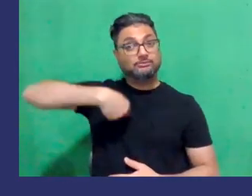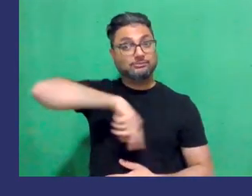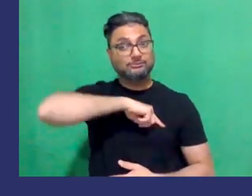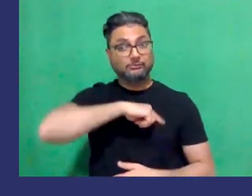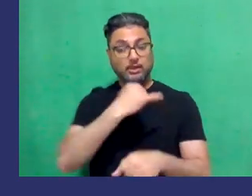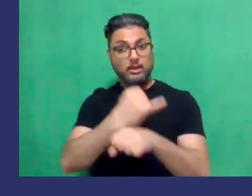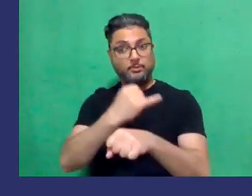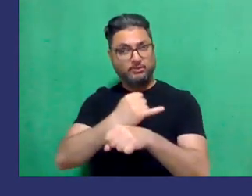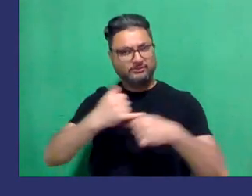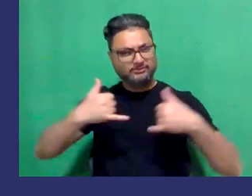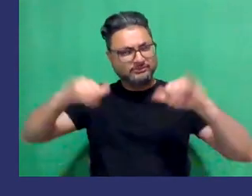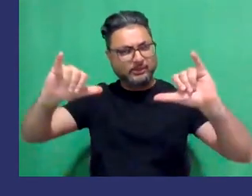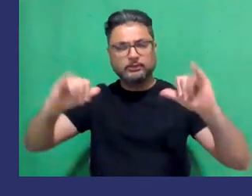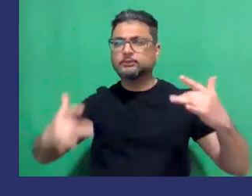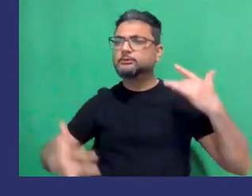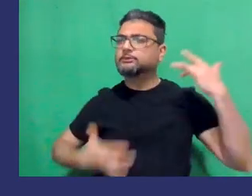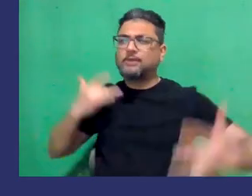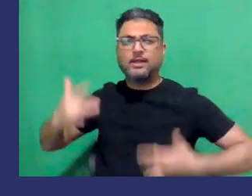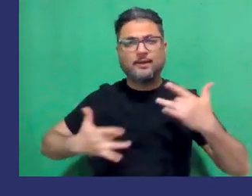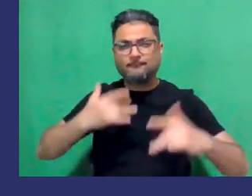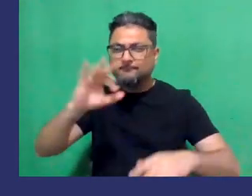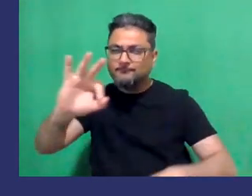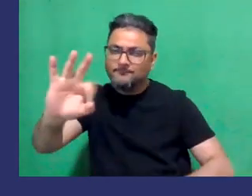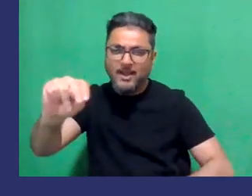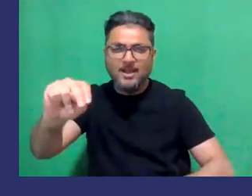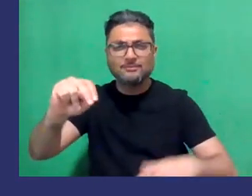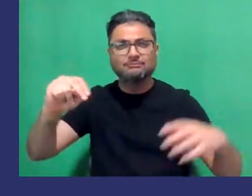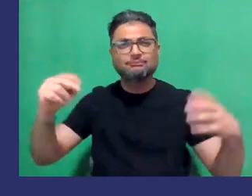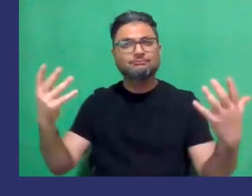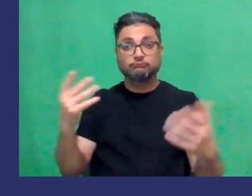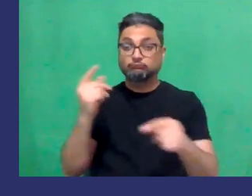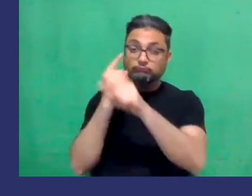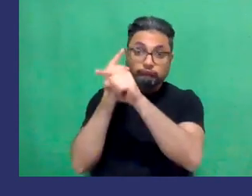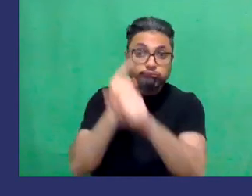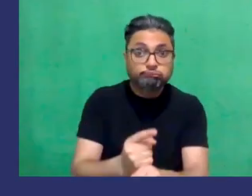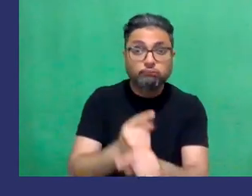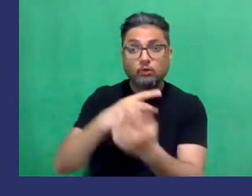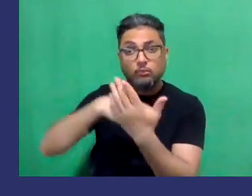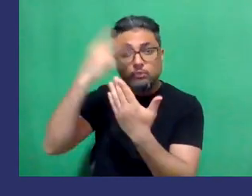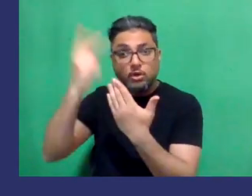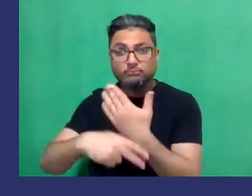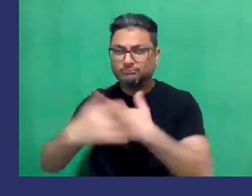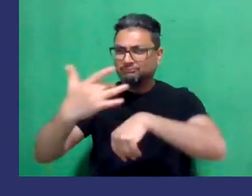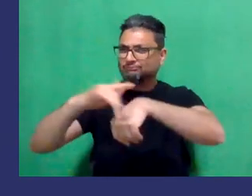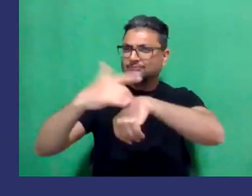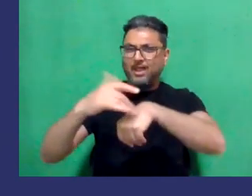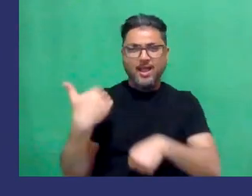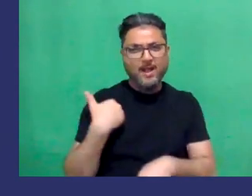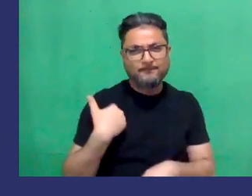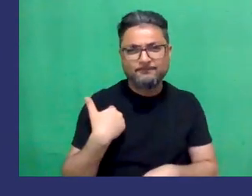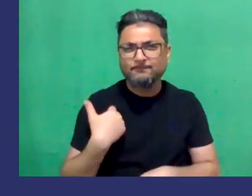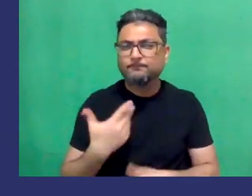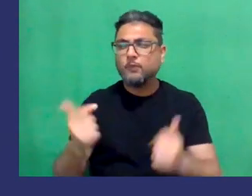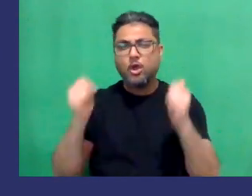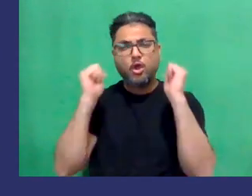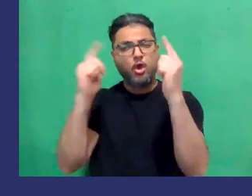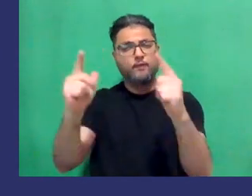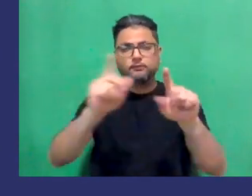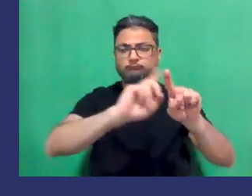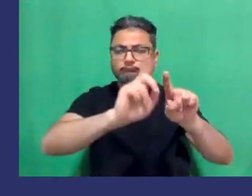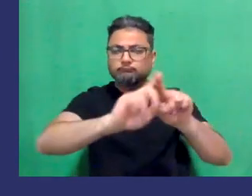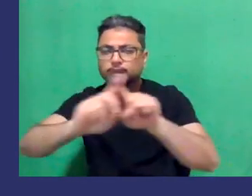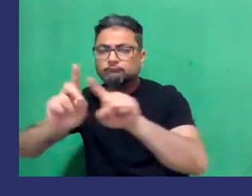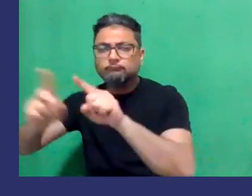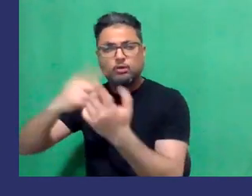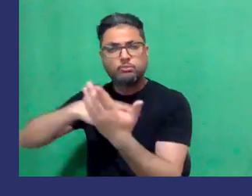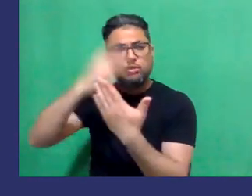stimulating, and inspiring as we can. All of our regular programming is available online, and we have designed lots of programming for Orientation Week so